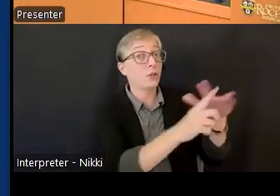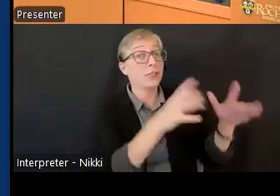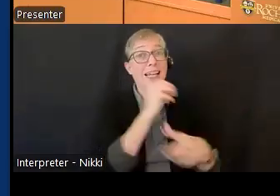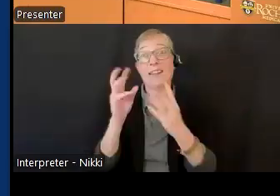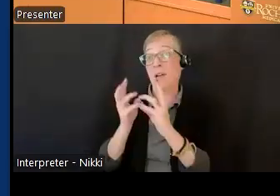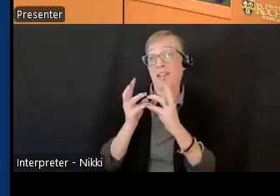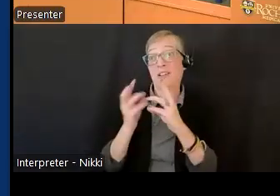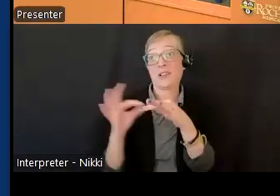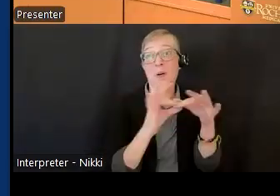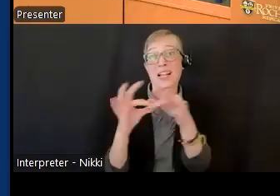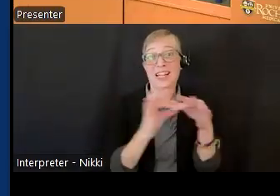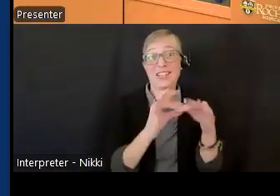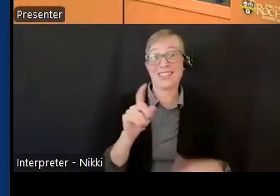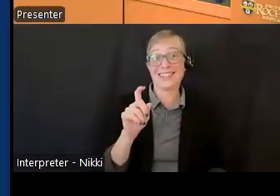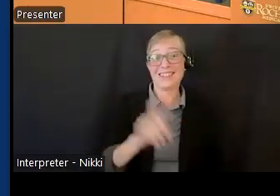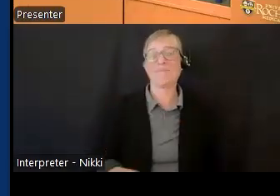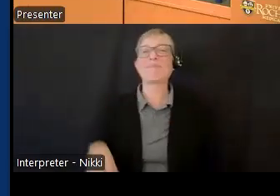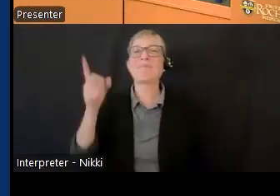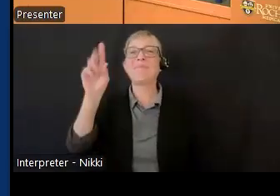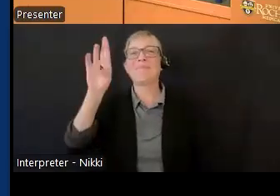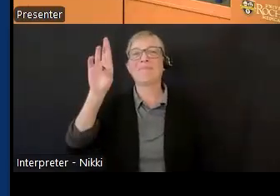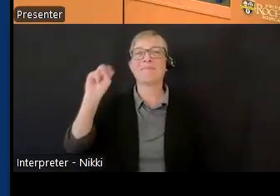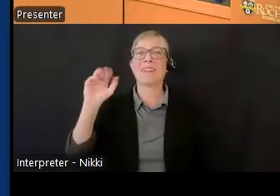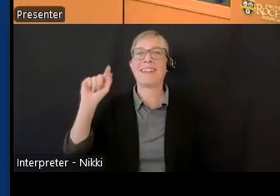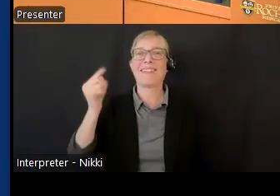So thank you for that question.